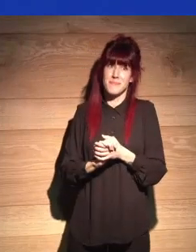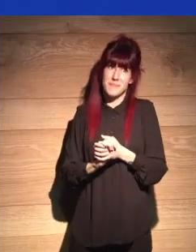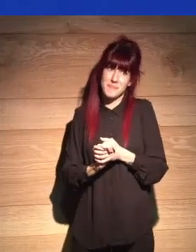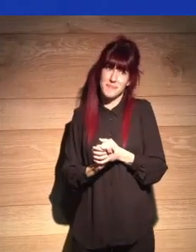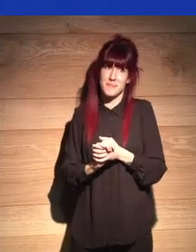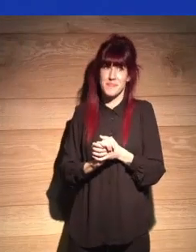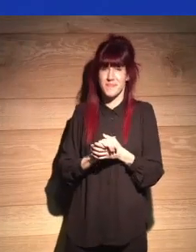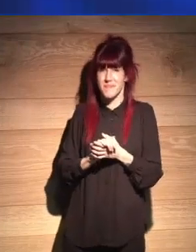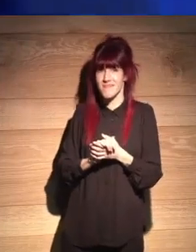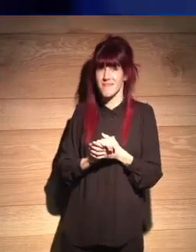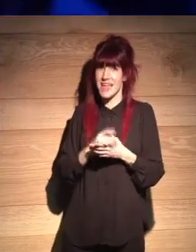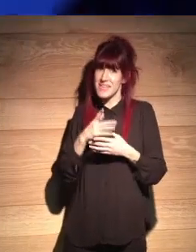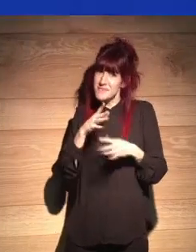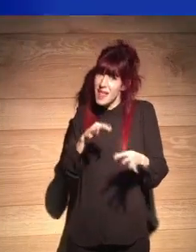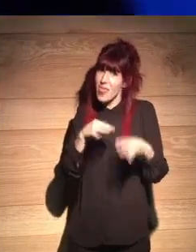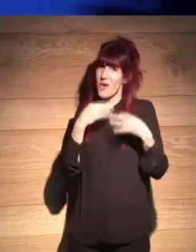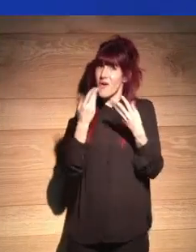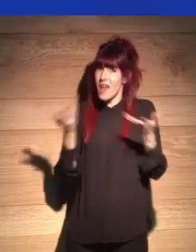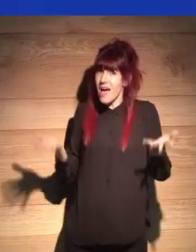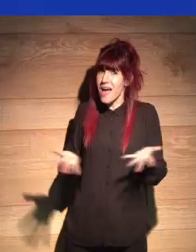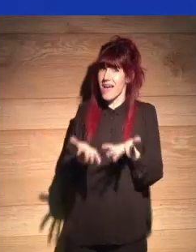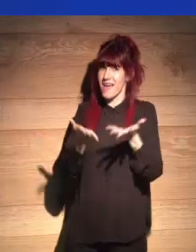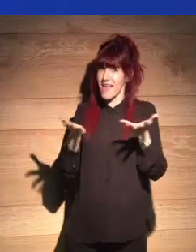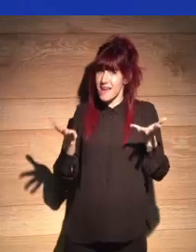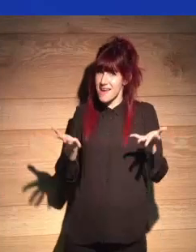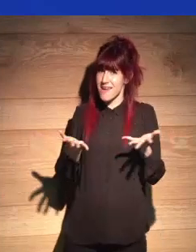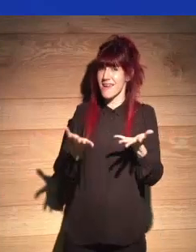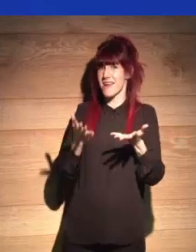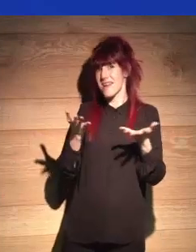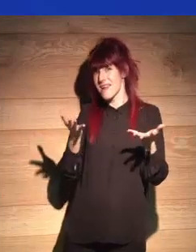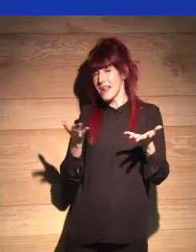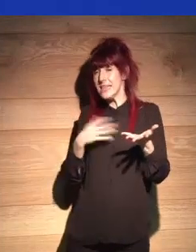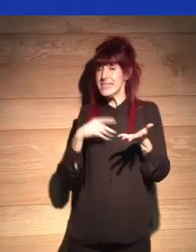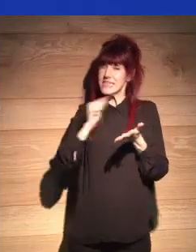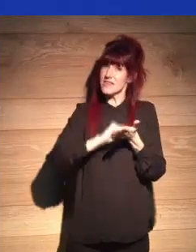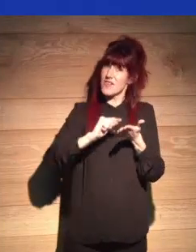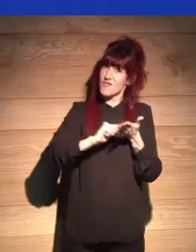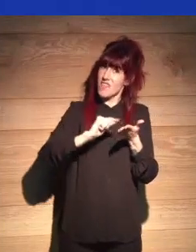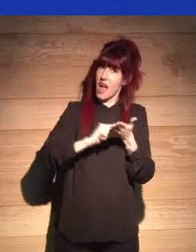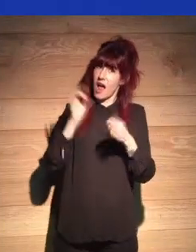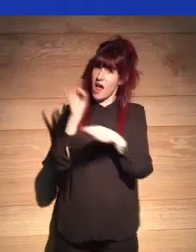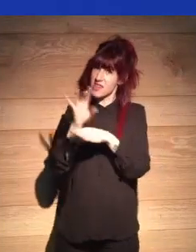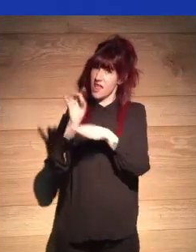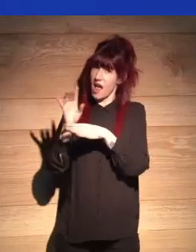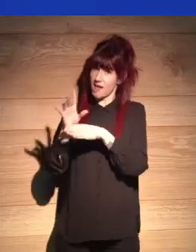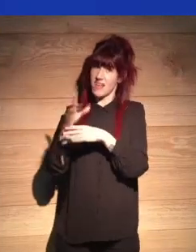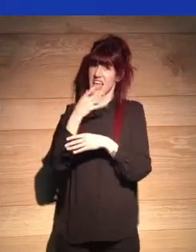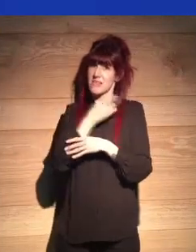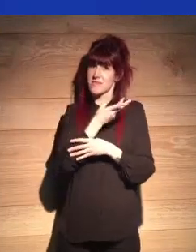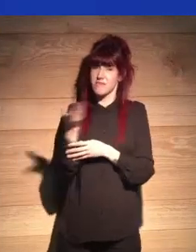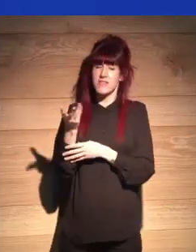in a very friendly manner and very inspiring manner, I wrote a letter to all